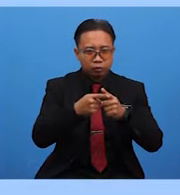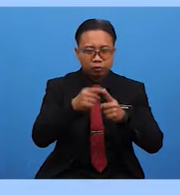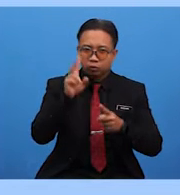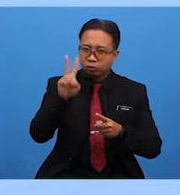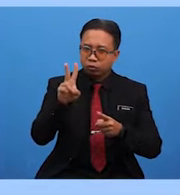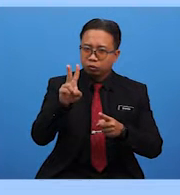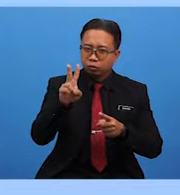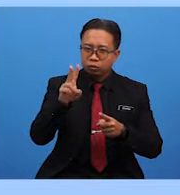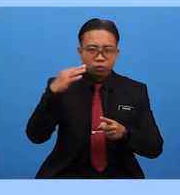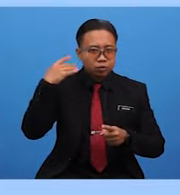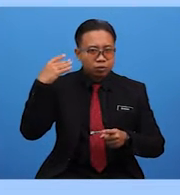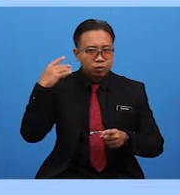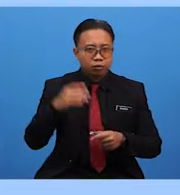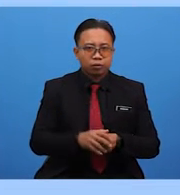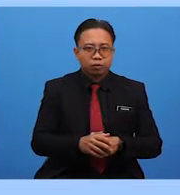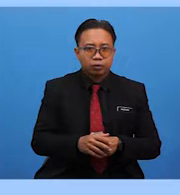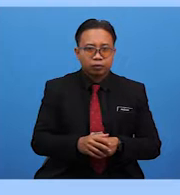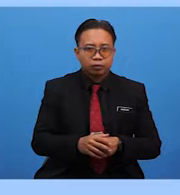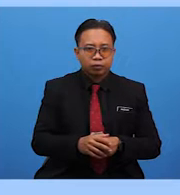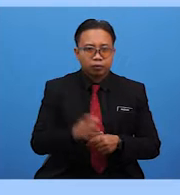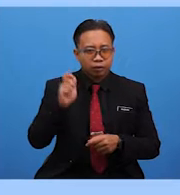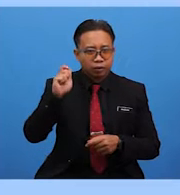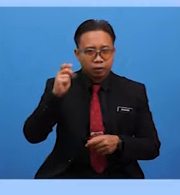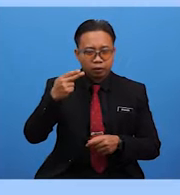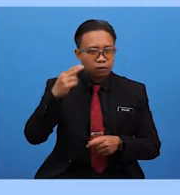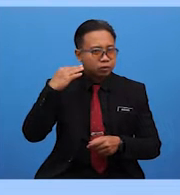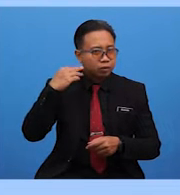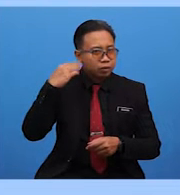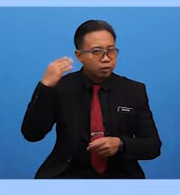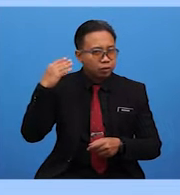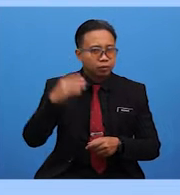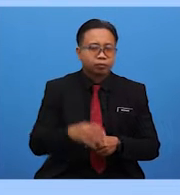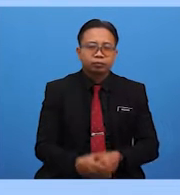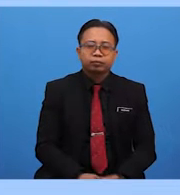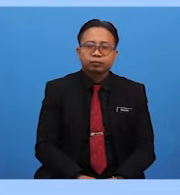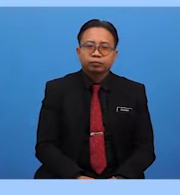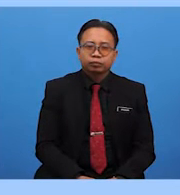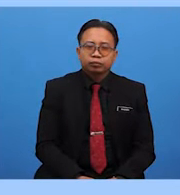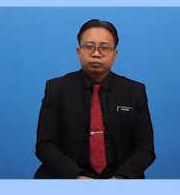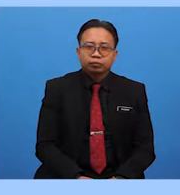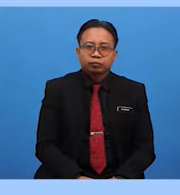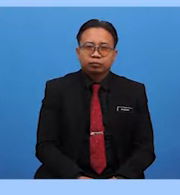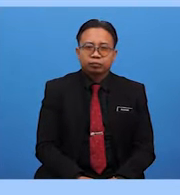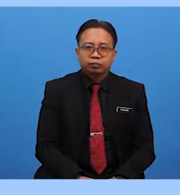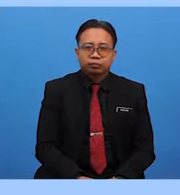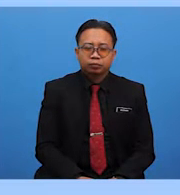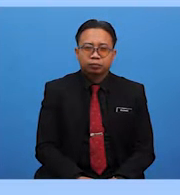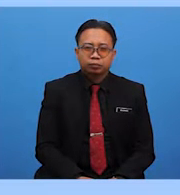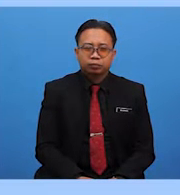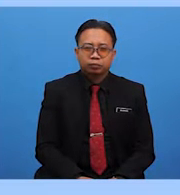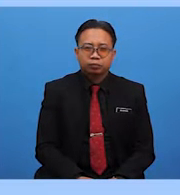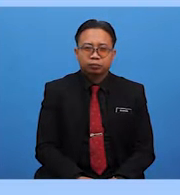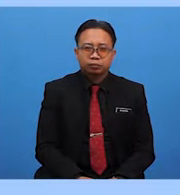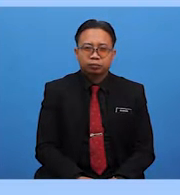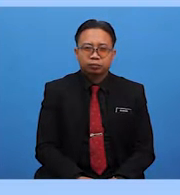two sounds today. The sound, voiced and unvoiced. Let's try out these